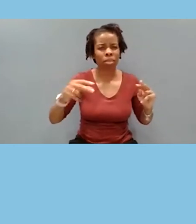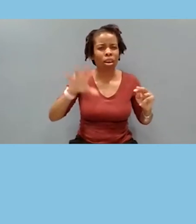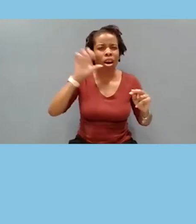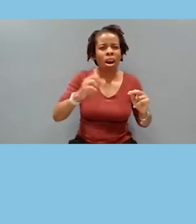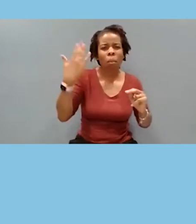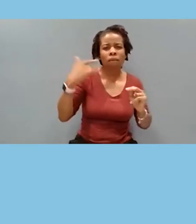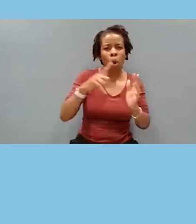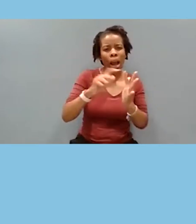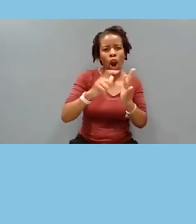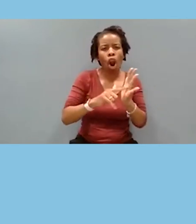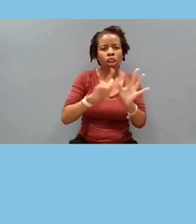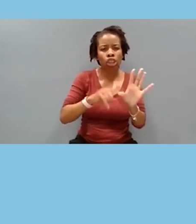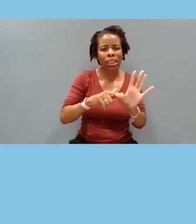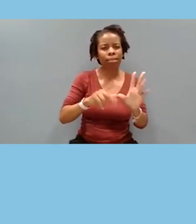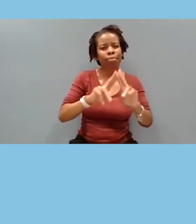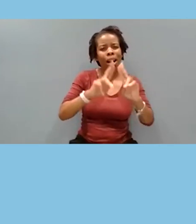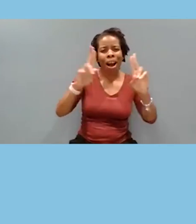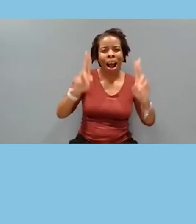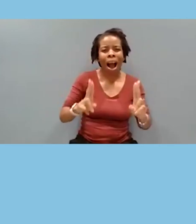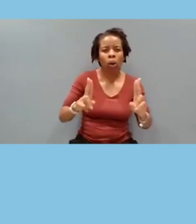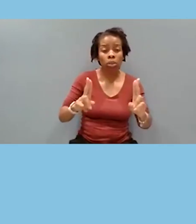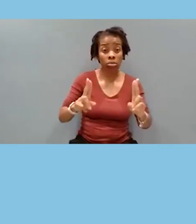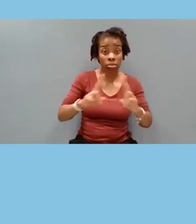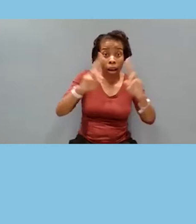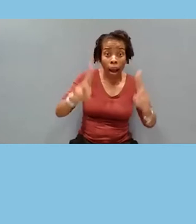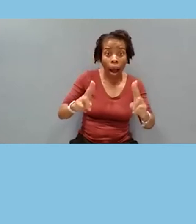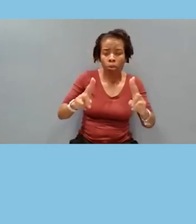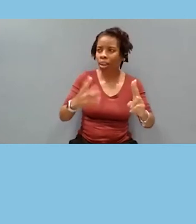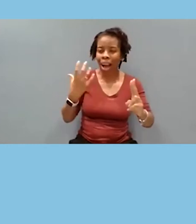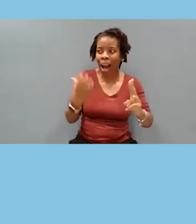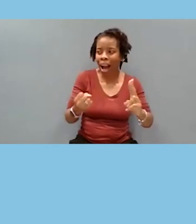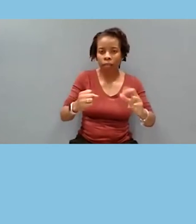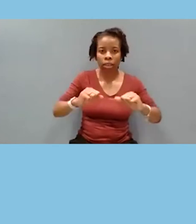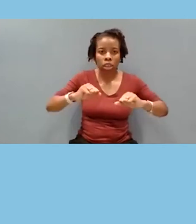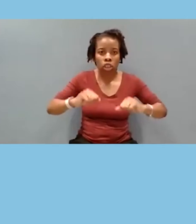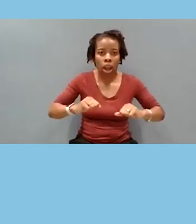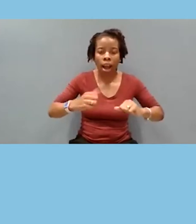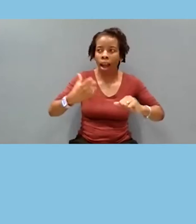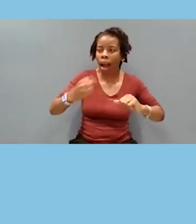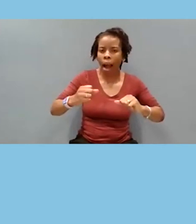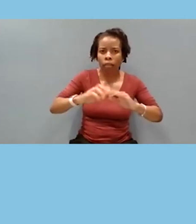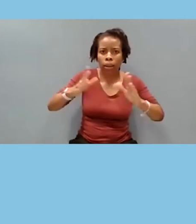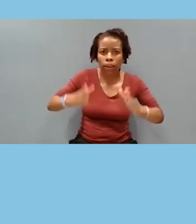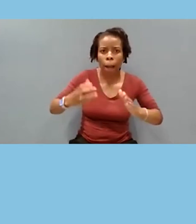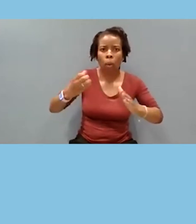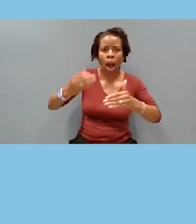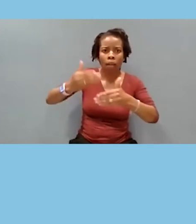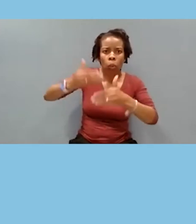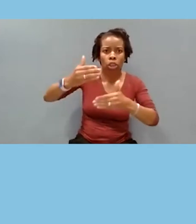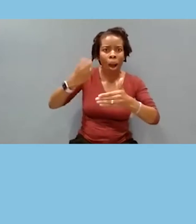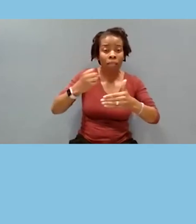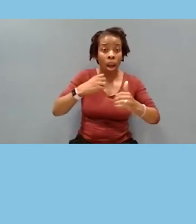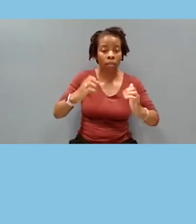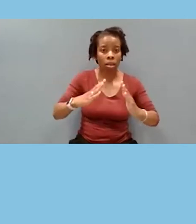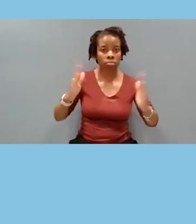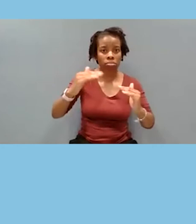steps, windows, furniture, sound, becomes taken as just the way things are. And if